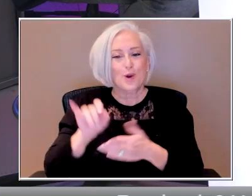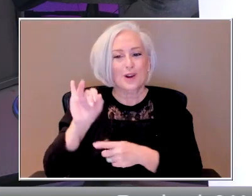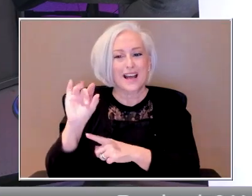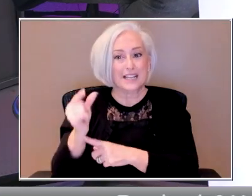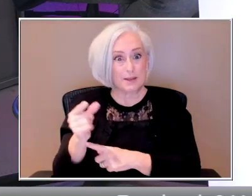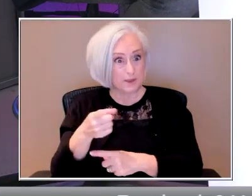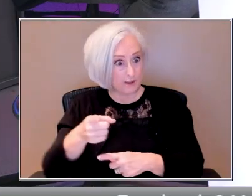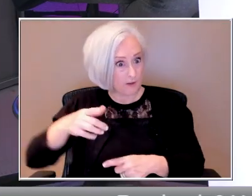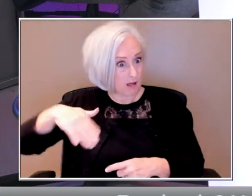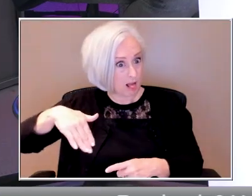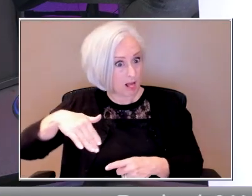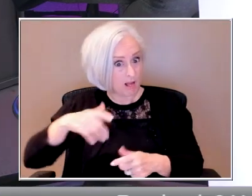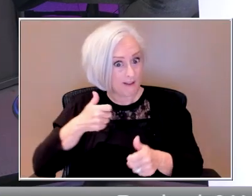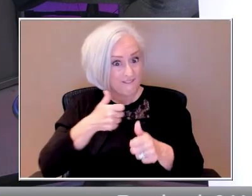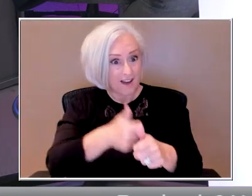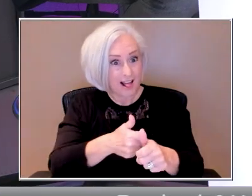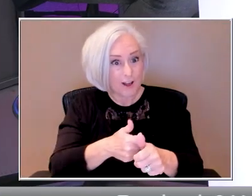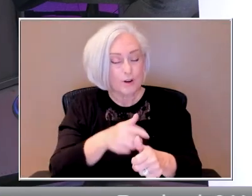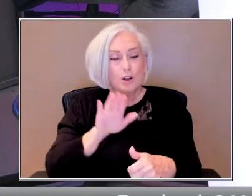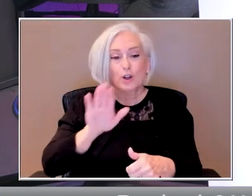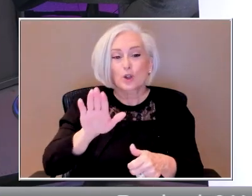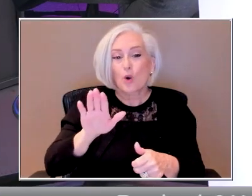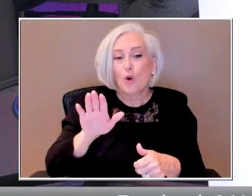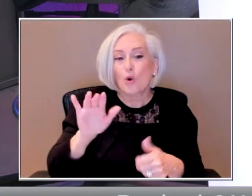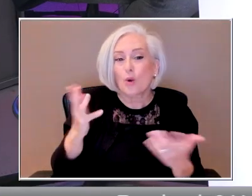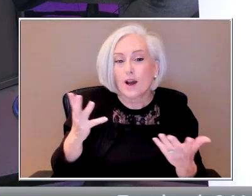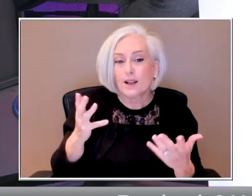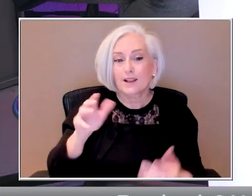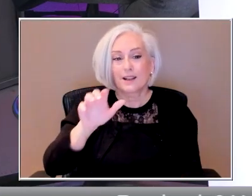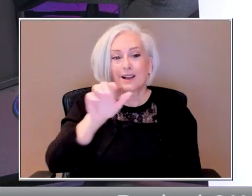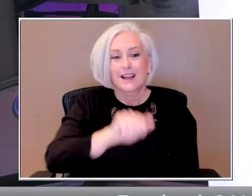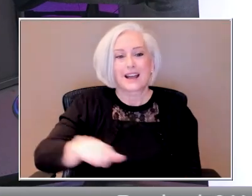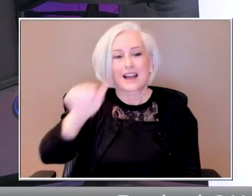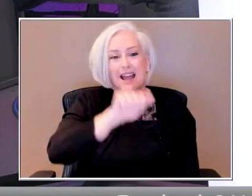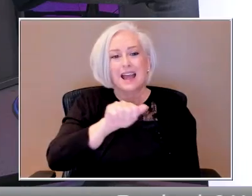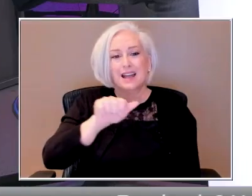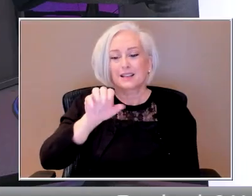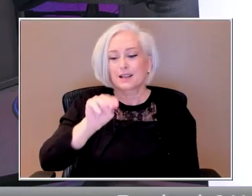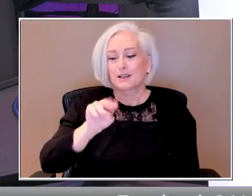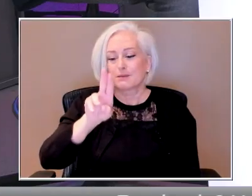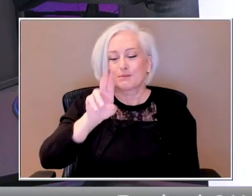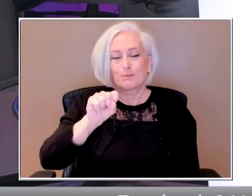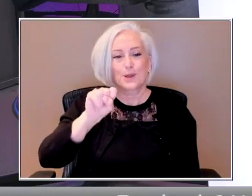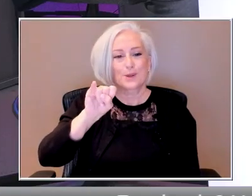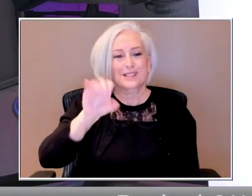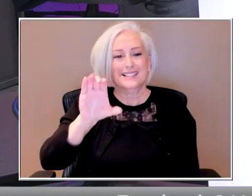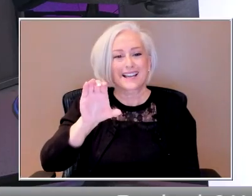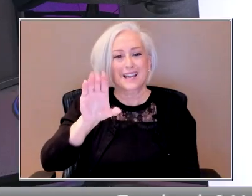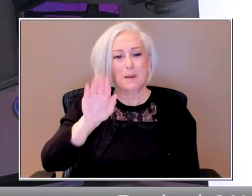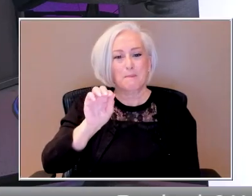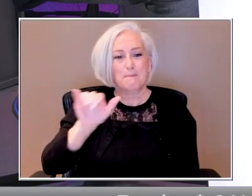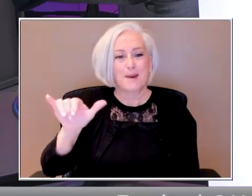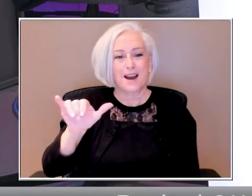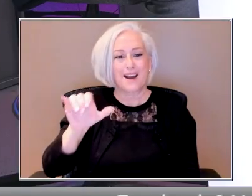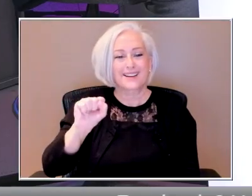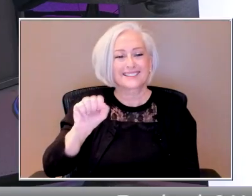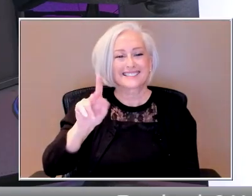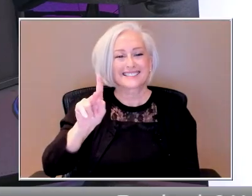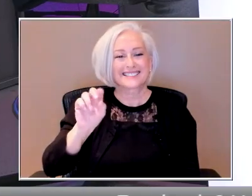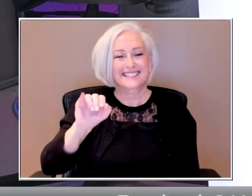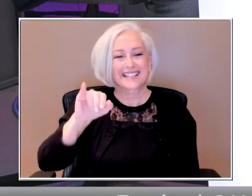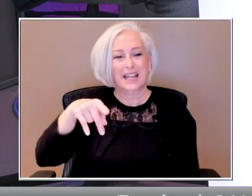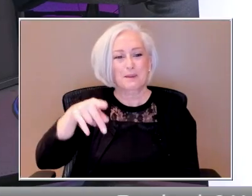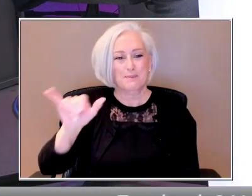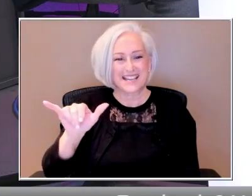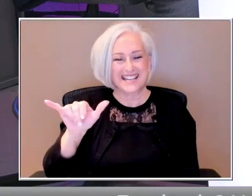you should. What's your Instagram handle? At Music by Skippy. At Music by Skippy. Well, first of all,